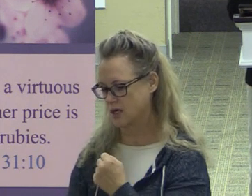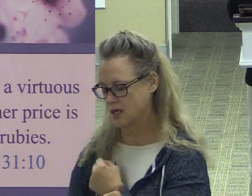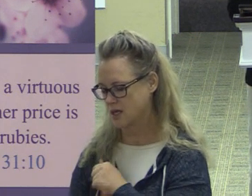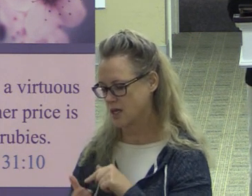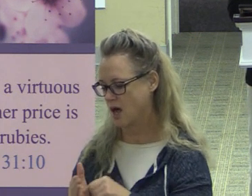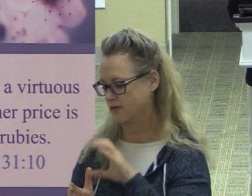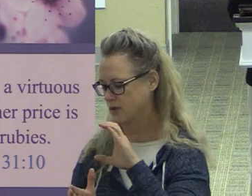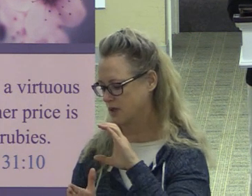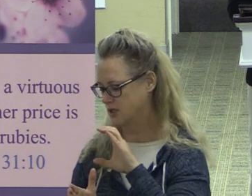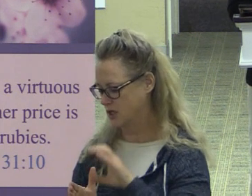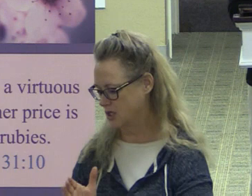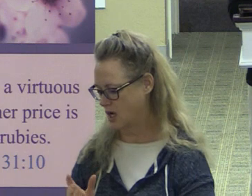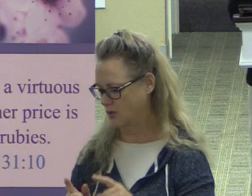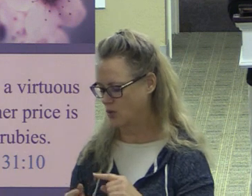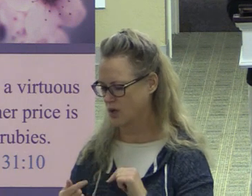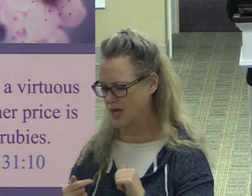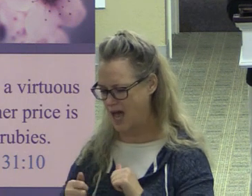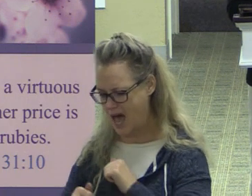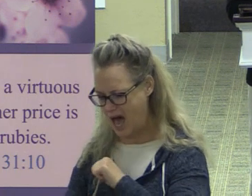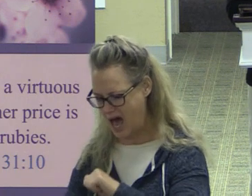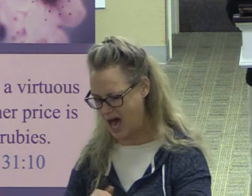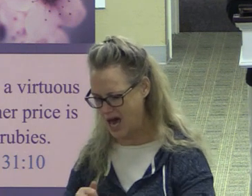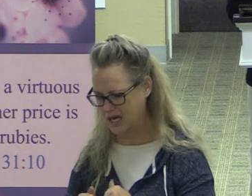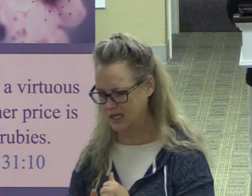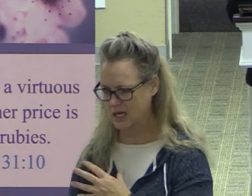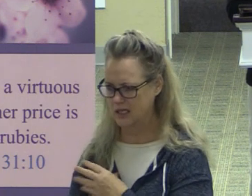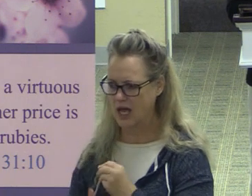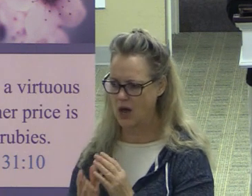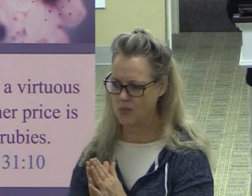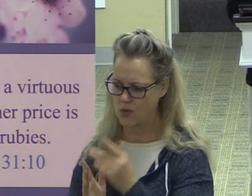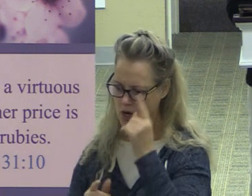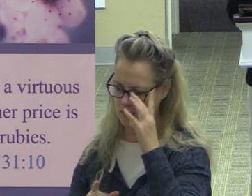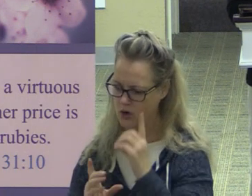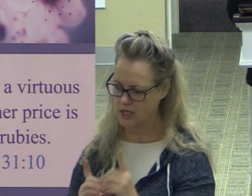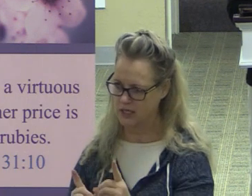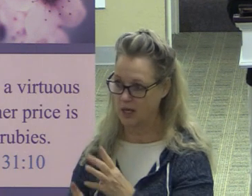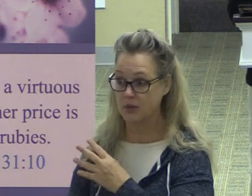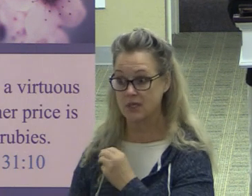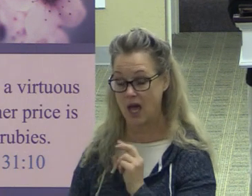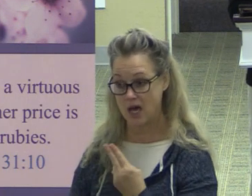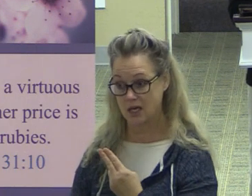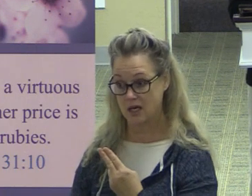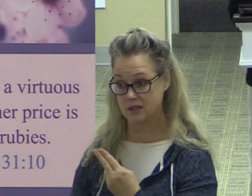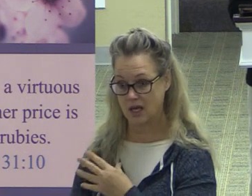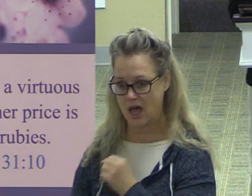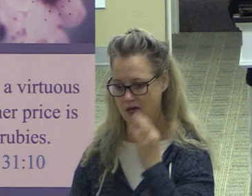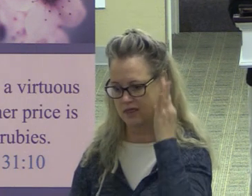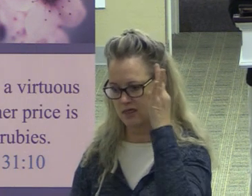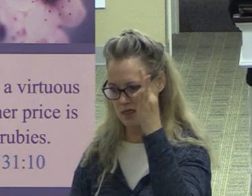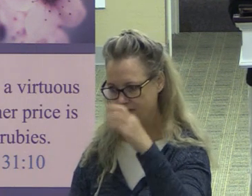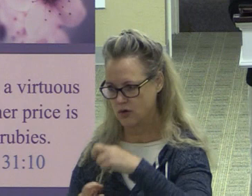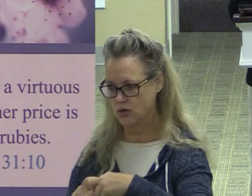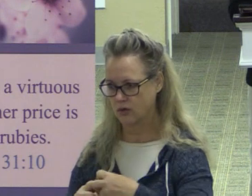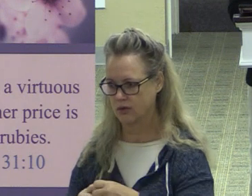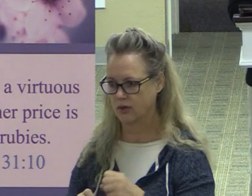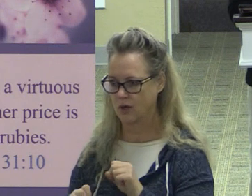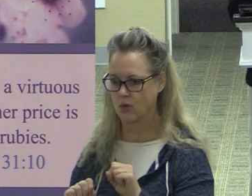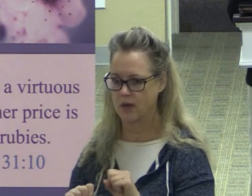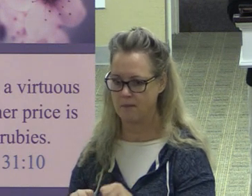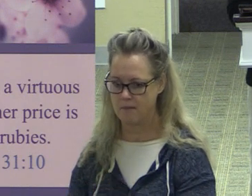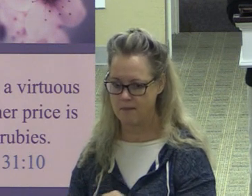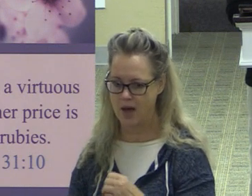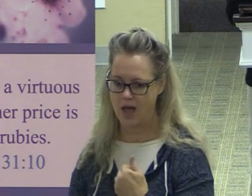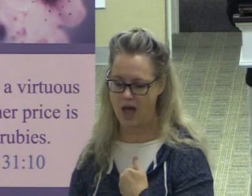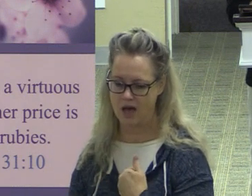Lord agonizes and prays for the disciples and us and the future difficulties that we might have.